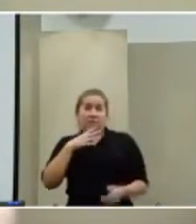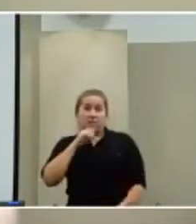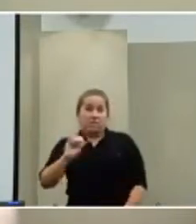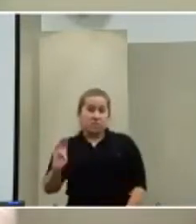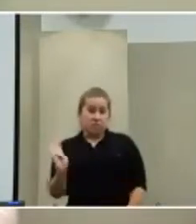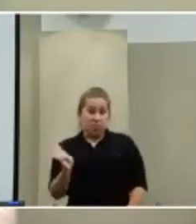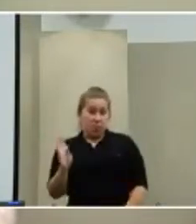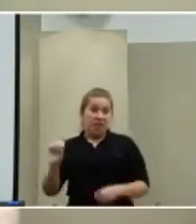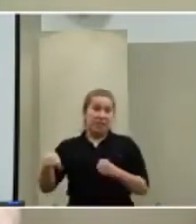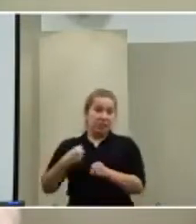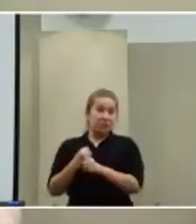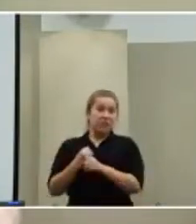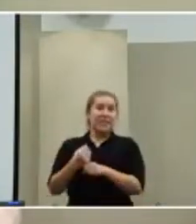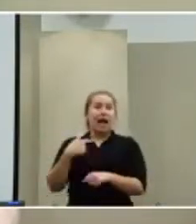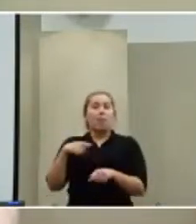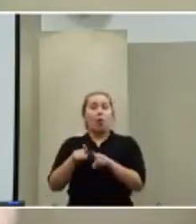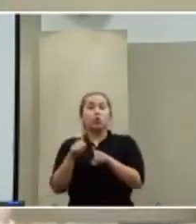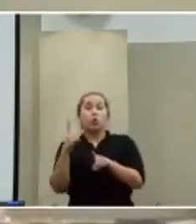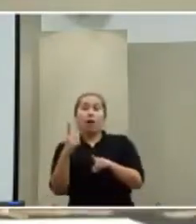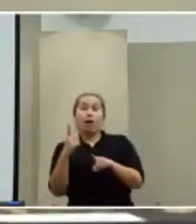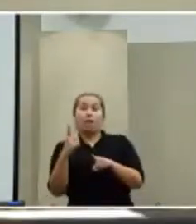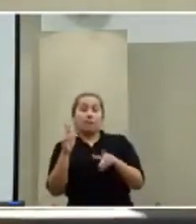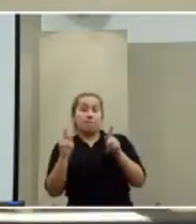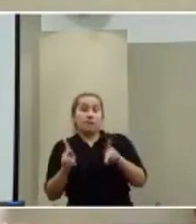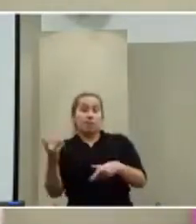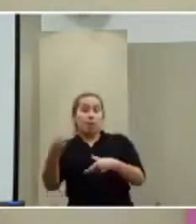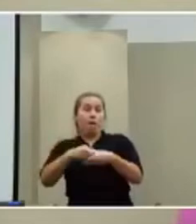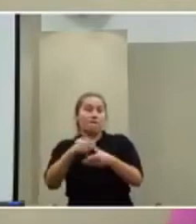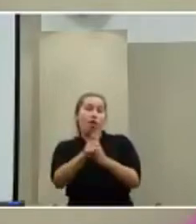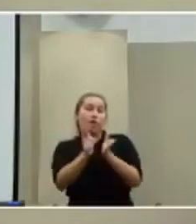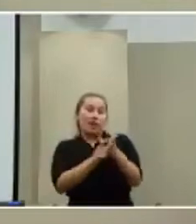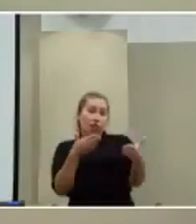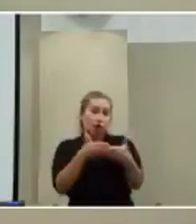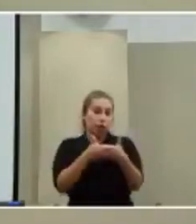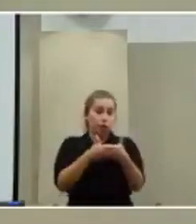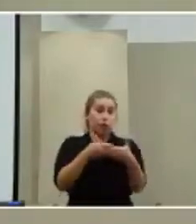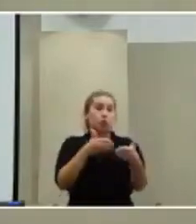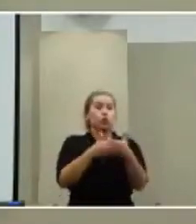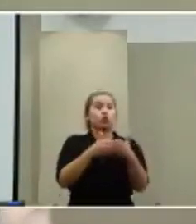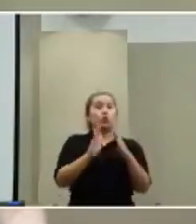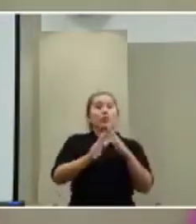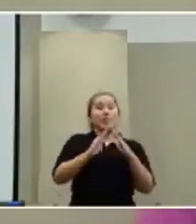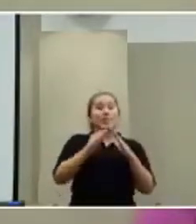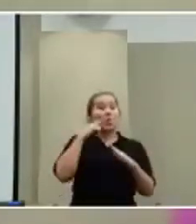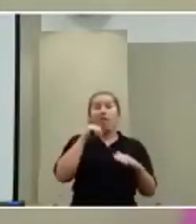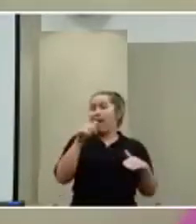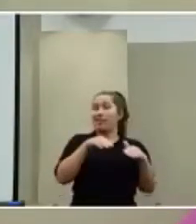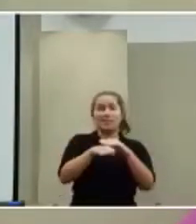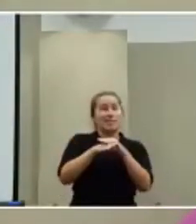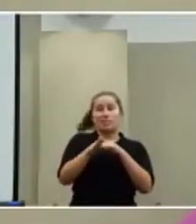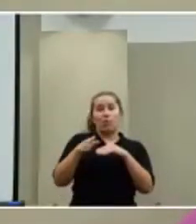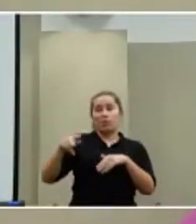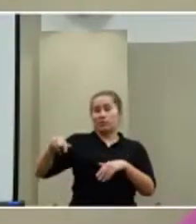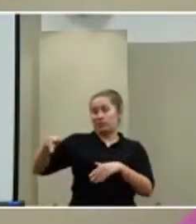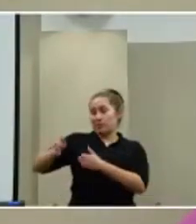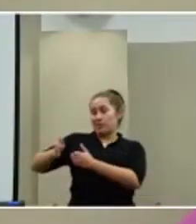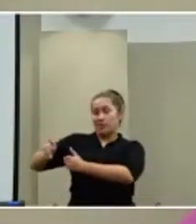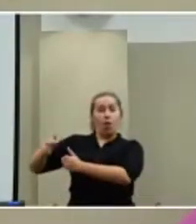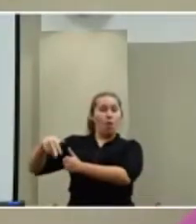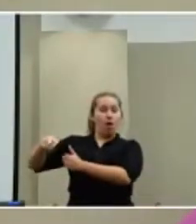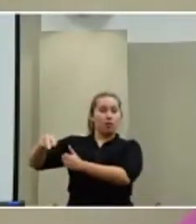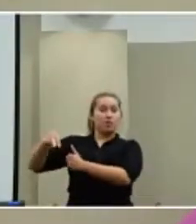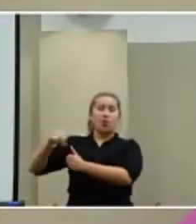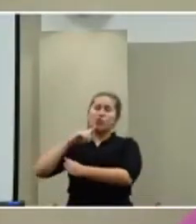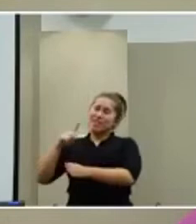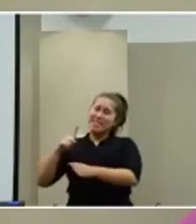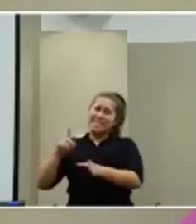also one of the plaintiffs in the lawsuit that is suing the city for the inaccessible sidewalks. So it's really